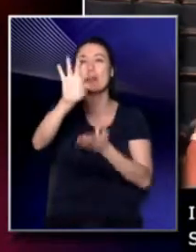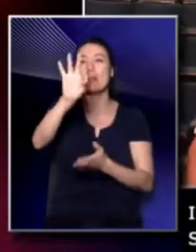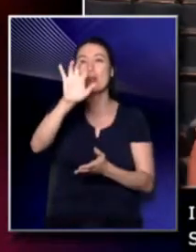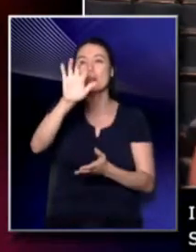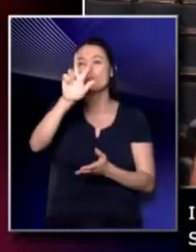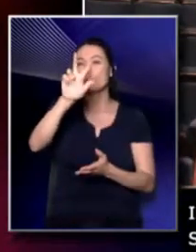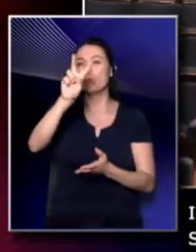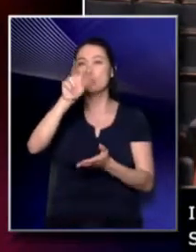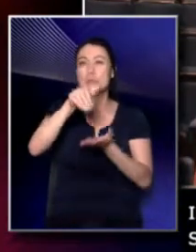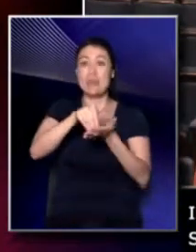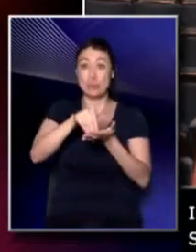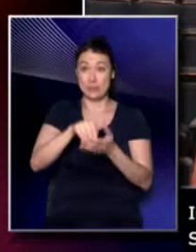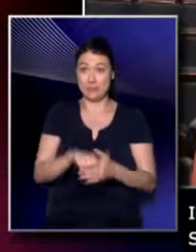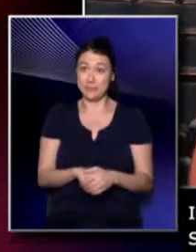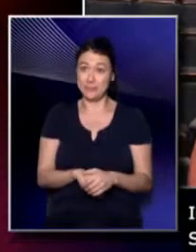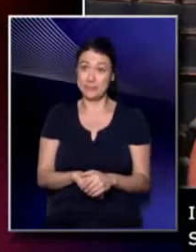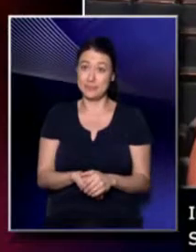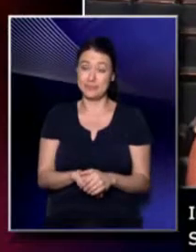$21,932,000.